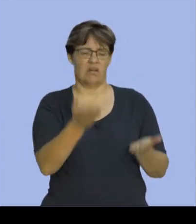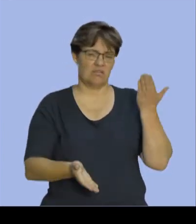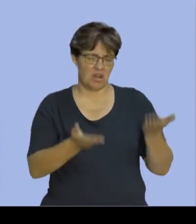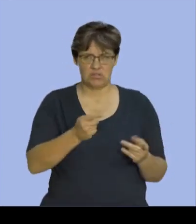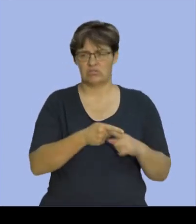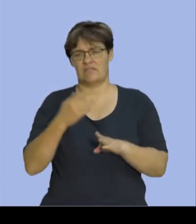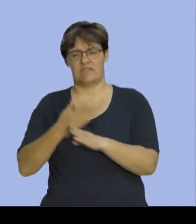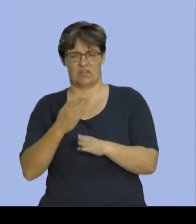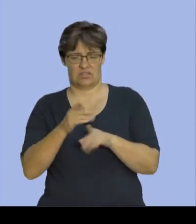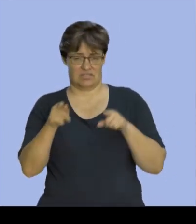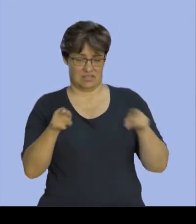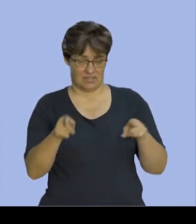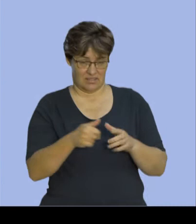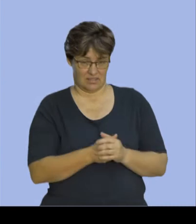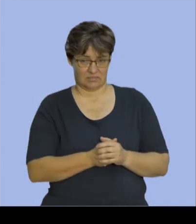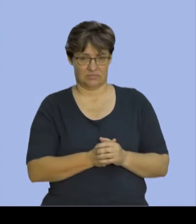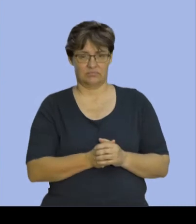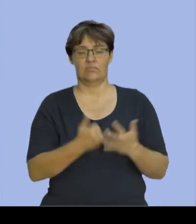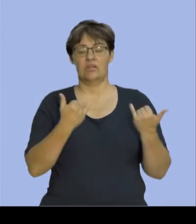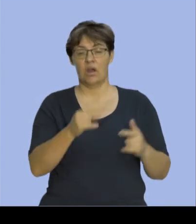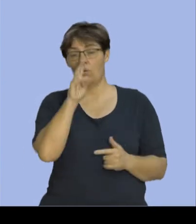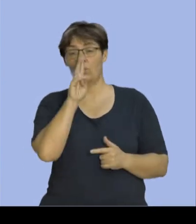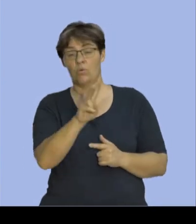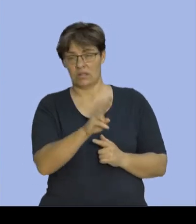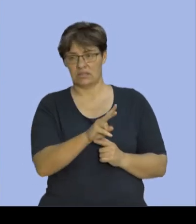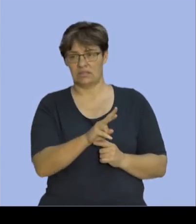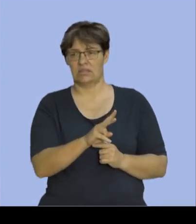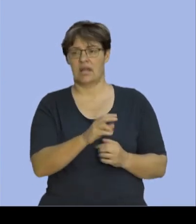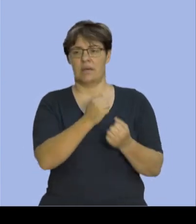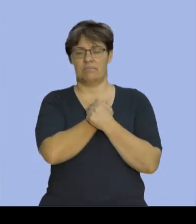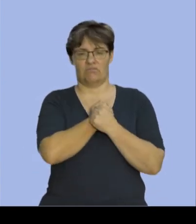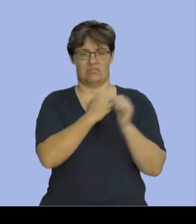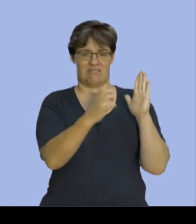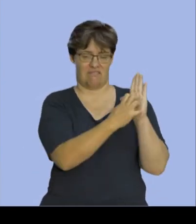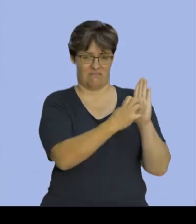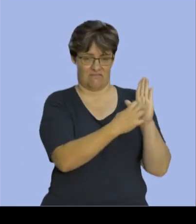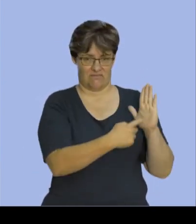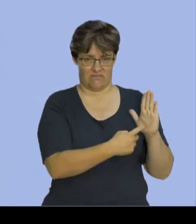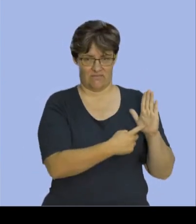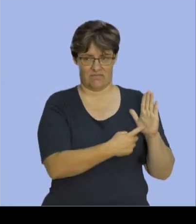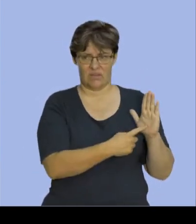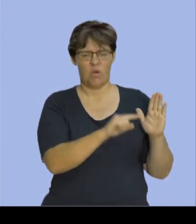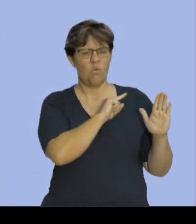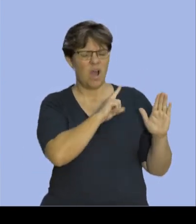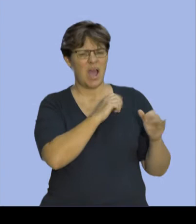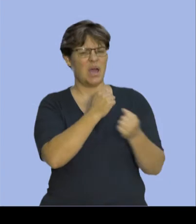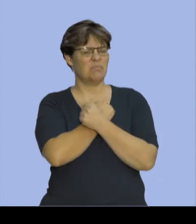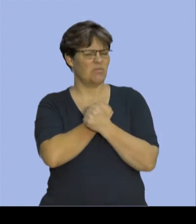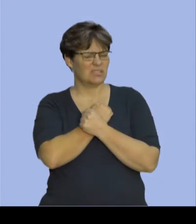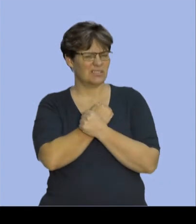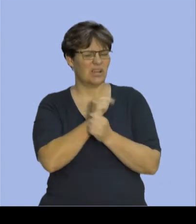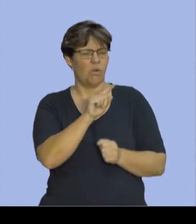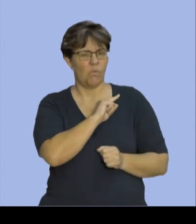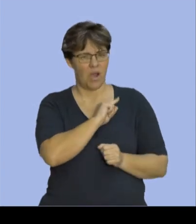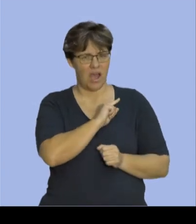and functions. Now we're going to look at the concept of parent graphs. But the reason I'm saying parent graphs, remember, I'm